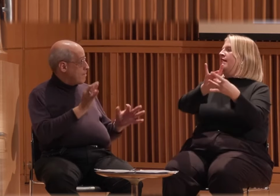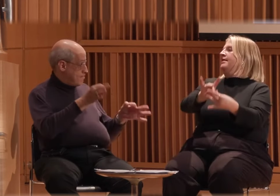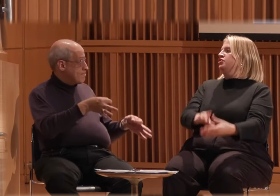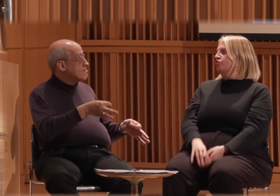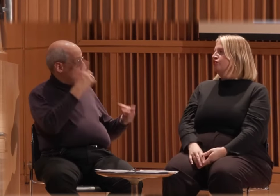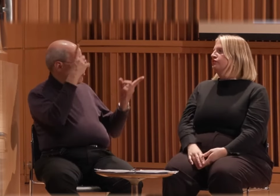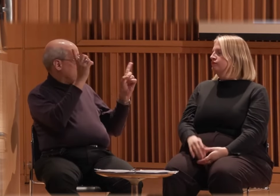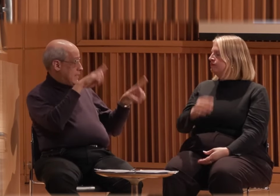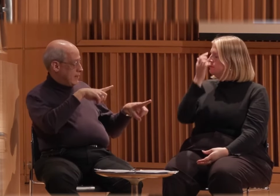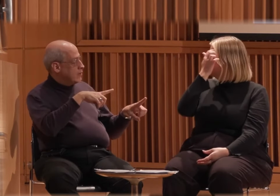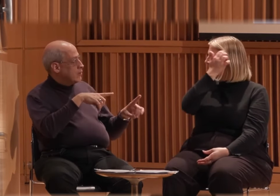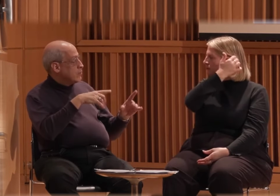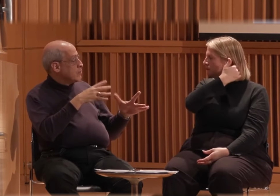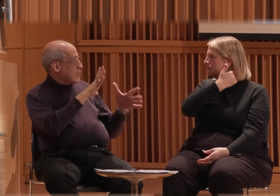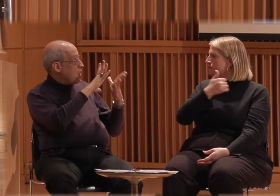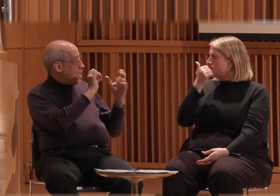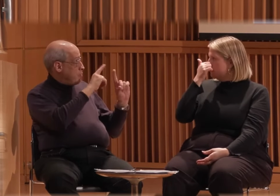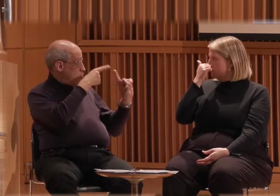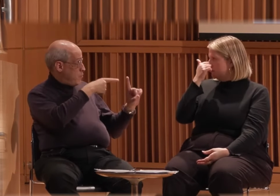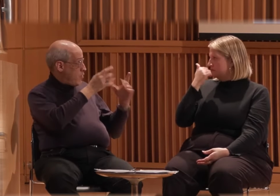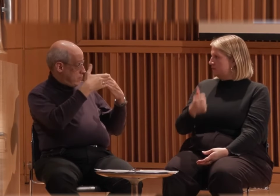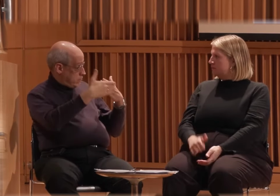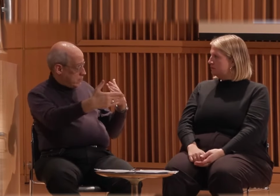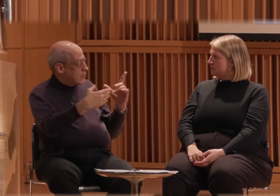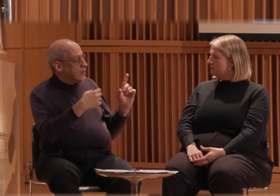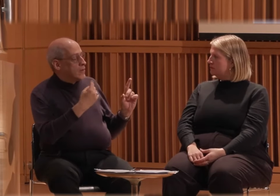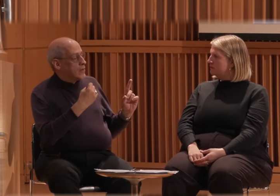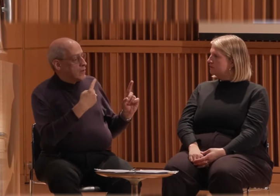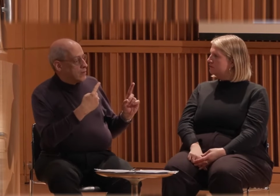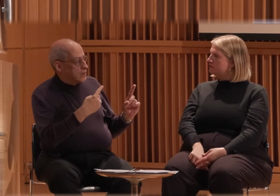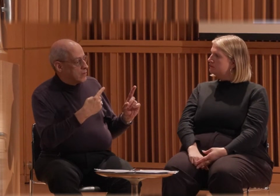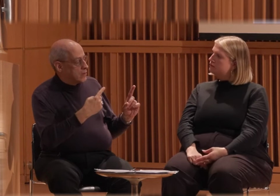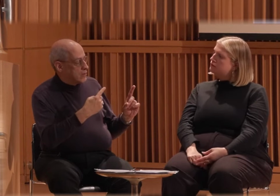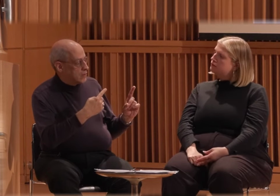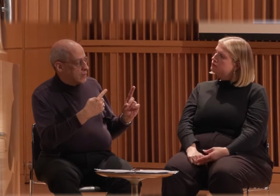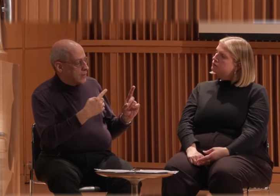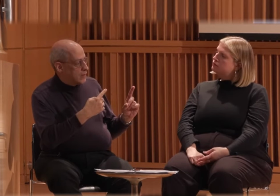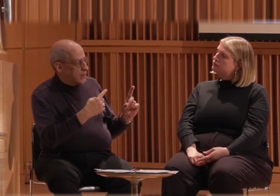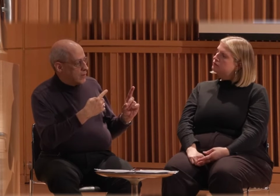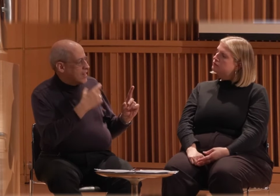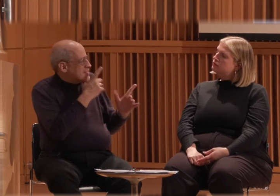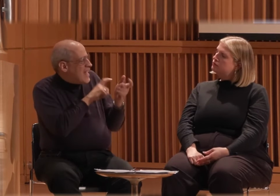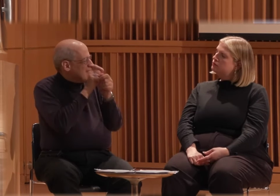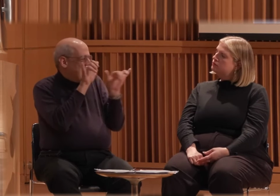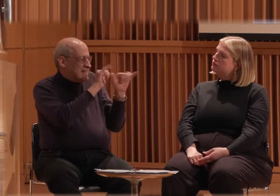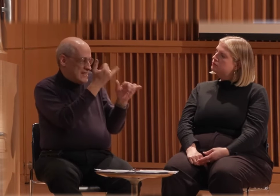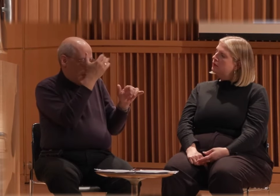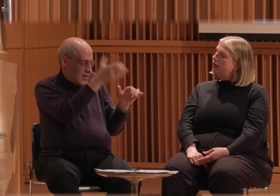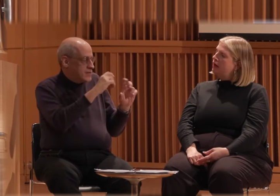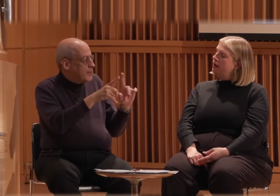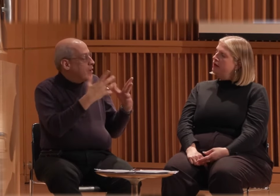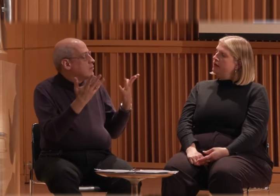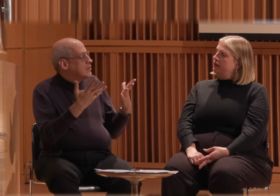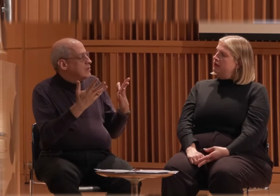And I think that to your point on that last slide, Celina, about uplift, you know, it's not exactly the same idea, but the idea